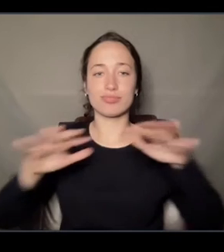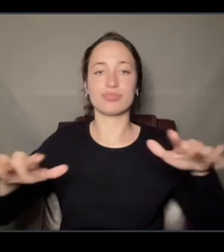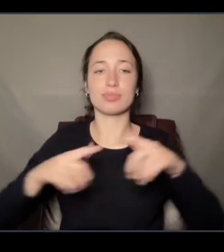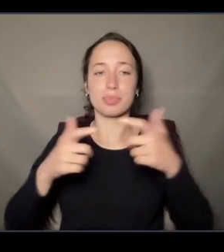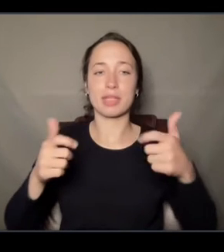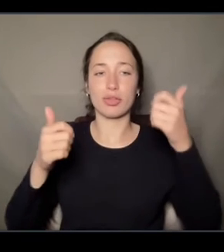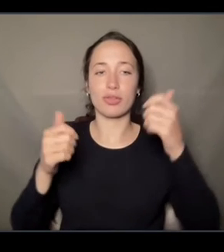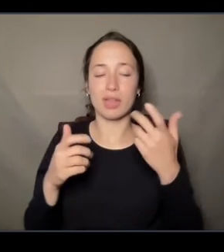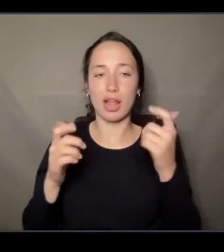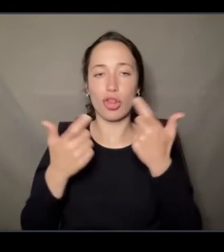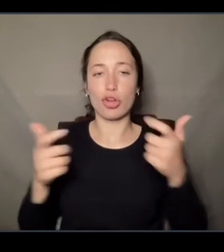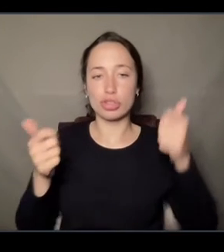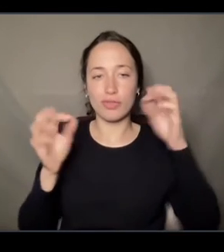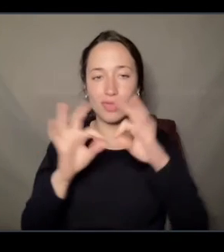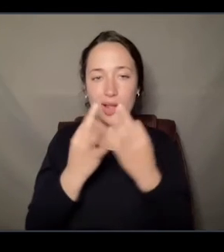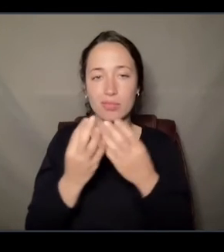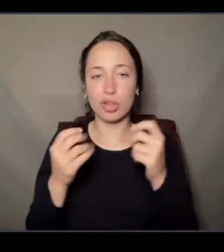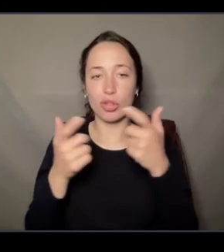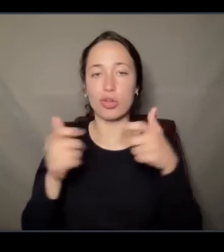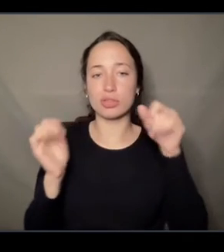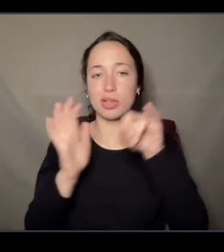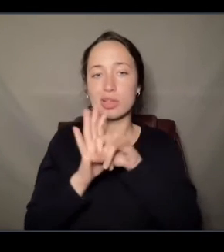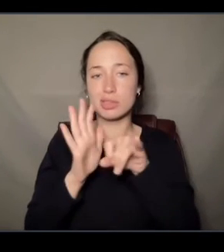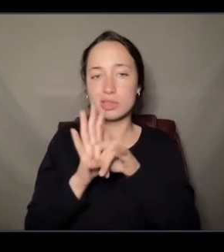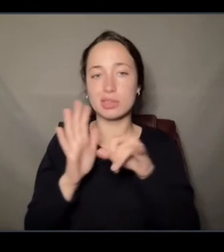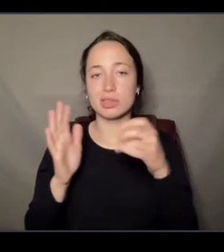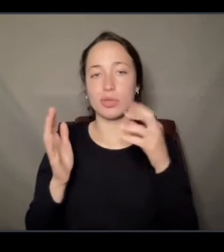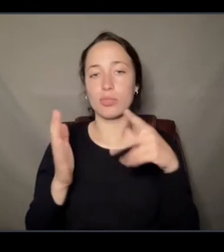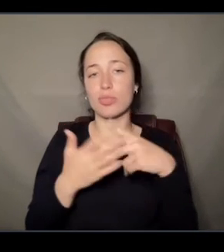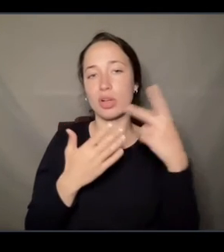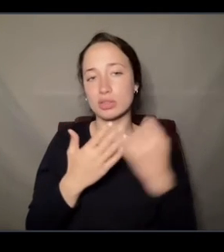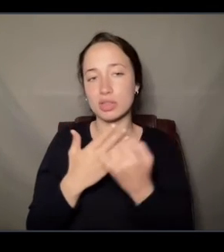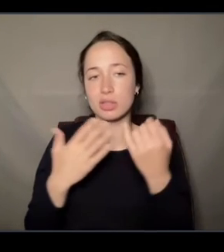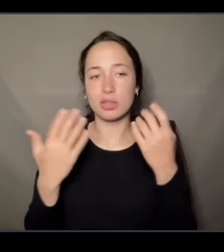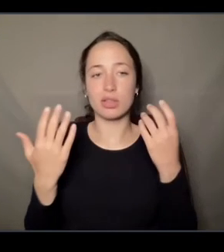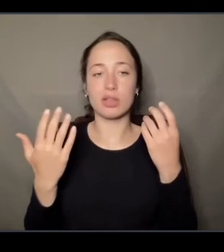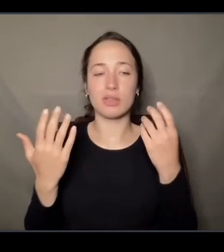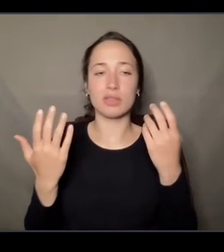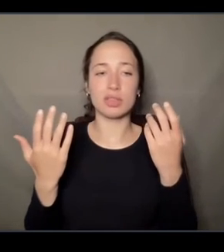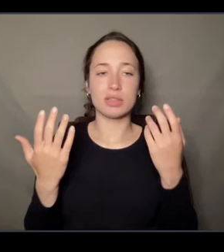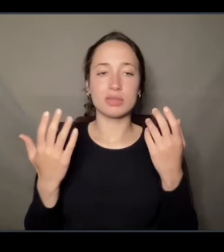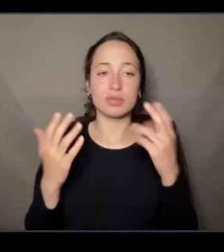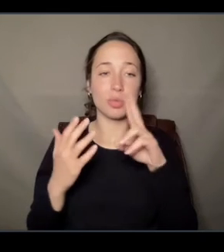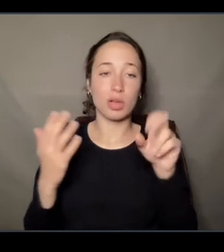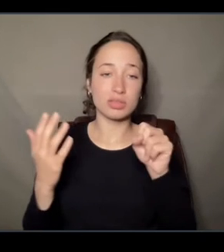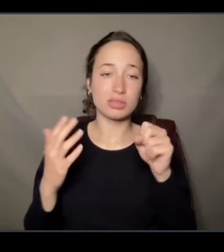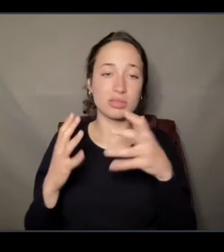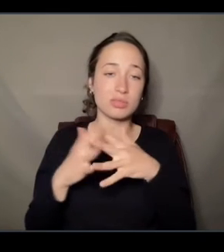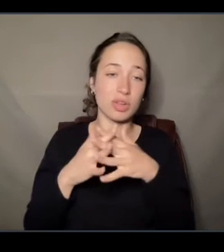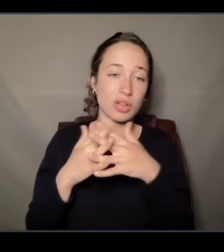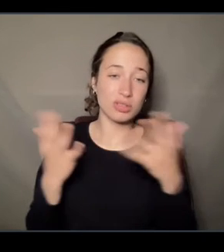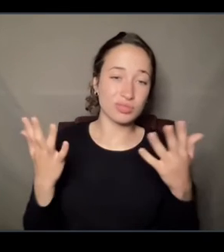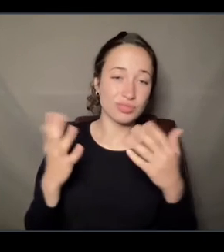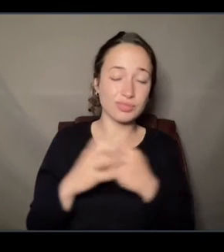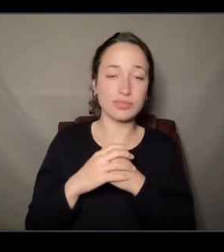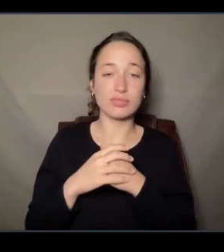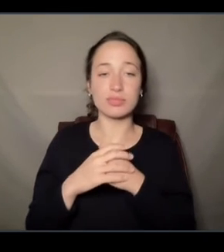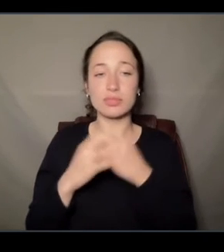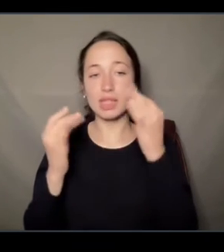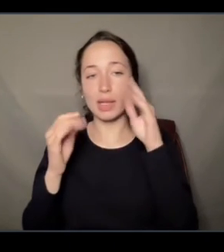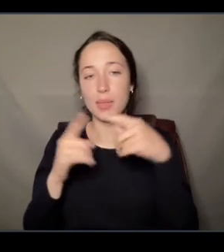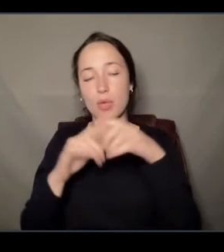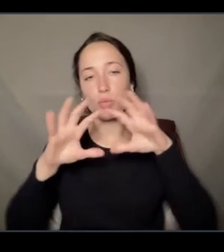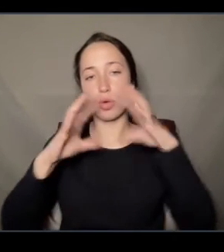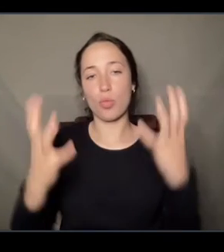can spread out to bigger ones, like this larger family or this larger identity or project of the US or America, or, you know, thinking